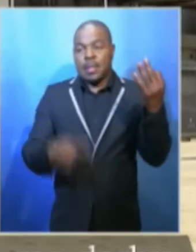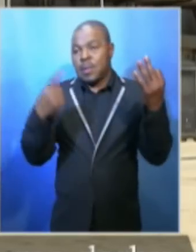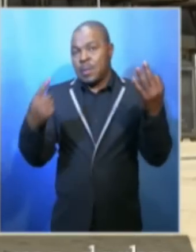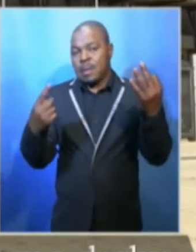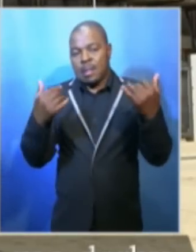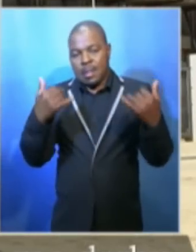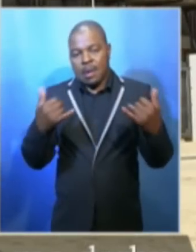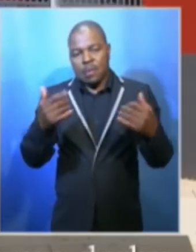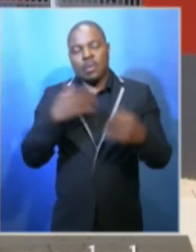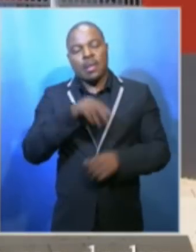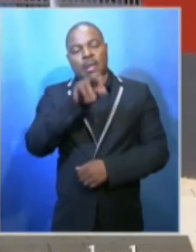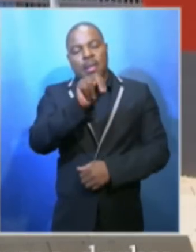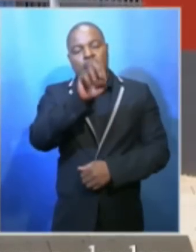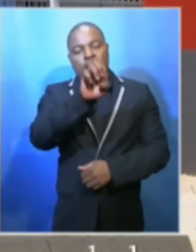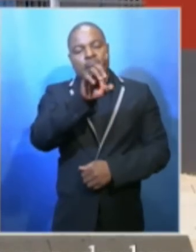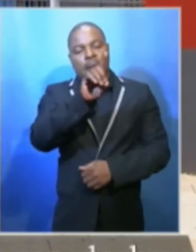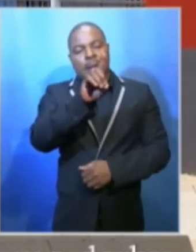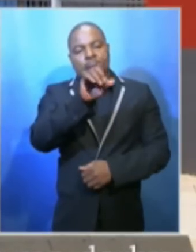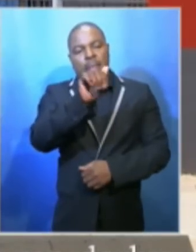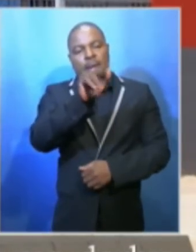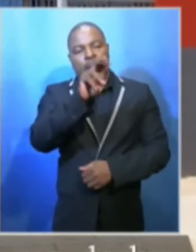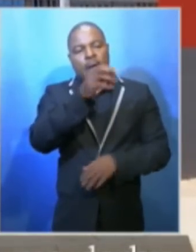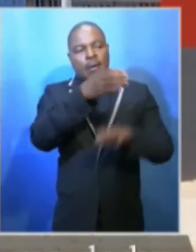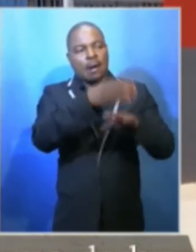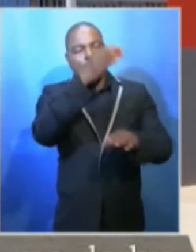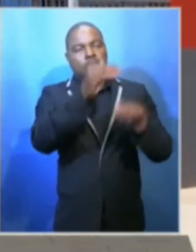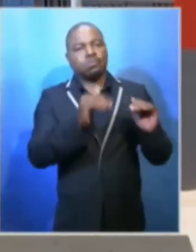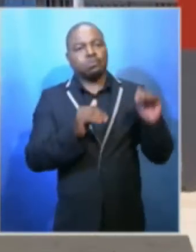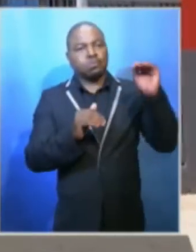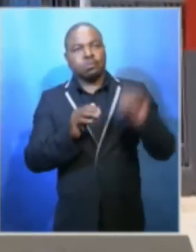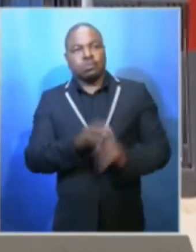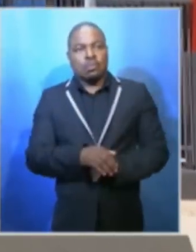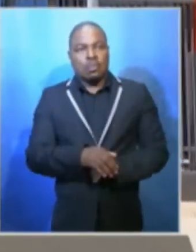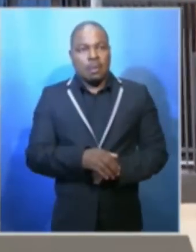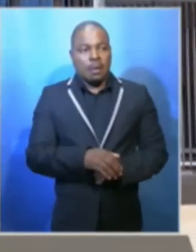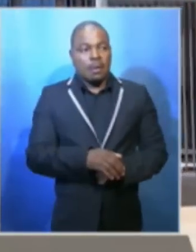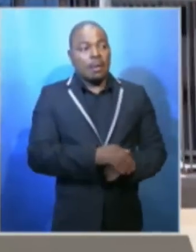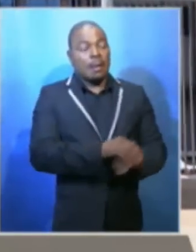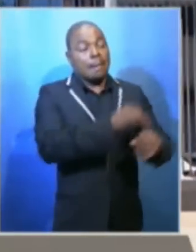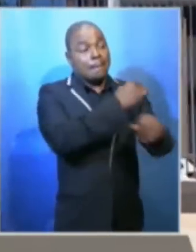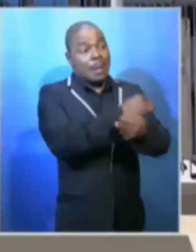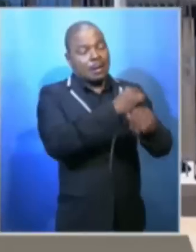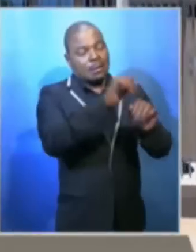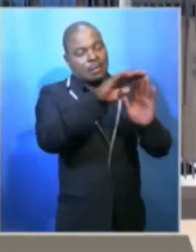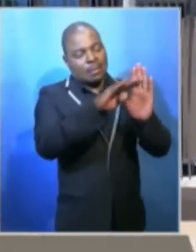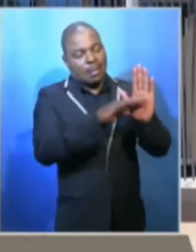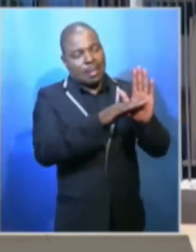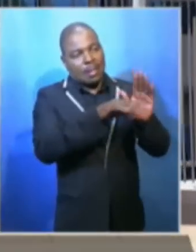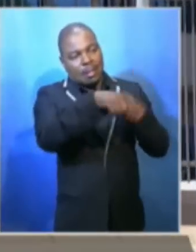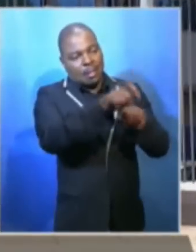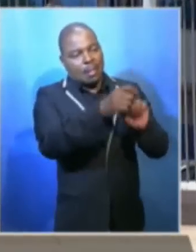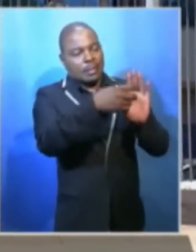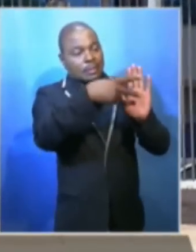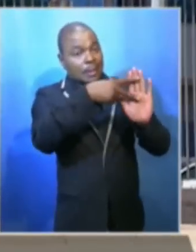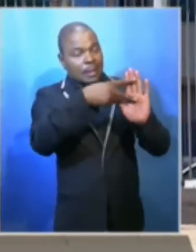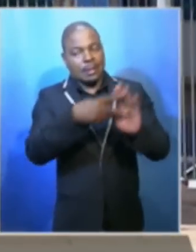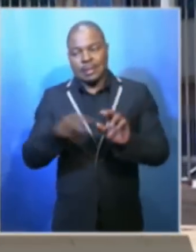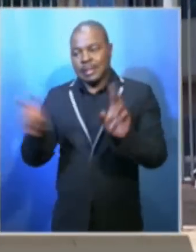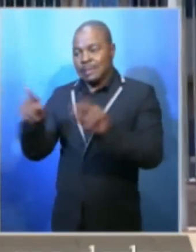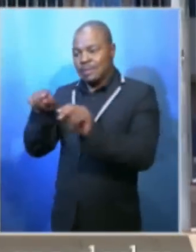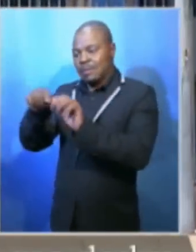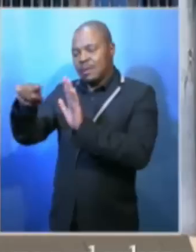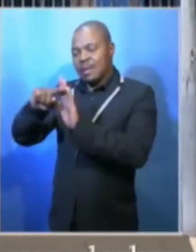wa Nedbank. Sehlopha sa Pirates ke sa bobedi leagueng ha sa Chiefs e le sa bohlano mme bobedi ba bona ba hloka ho hlaba dintlha